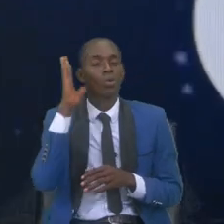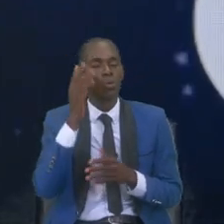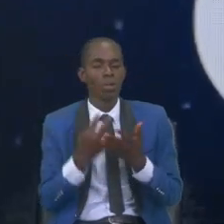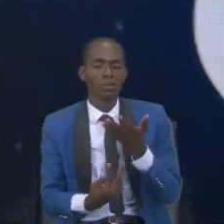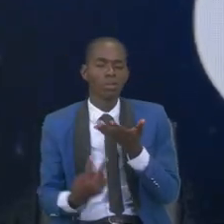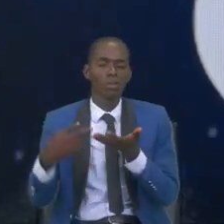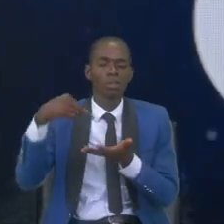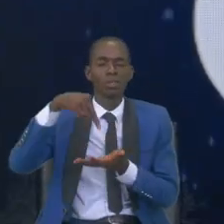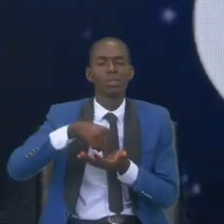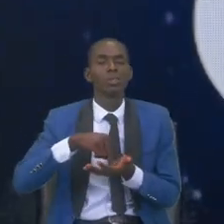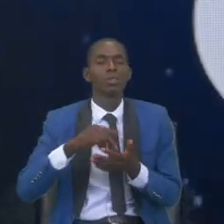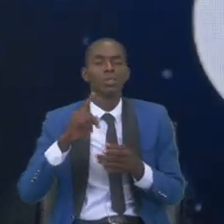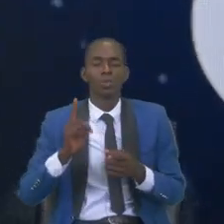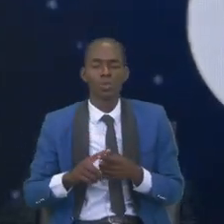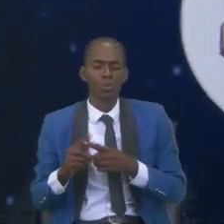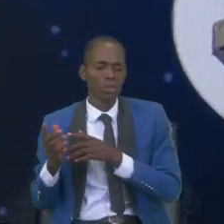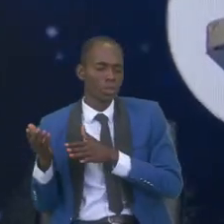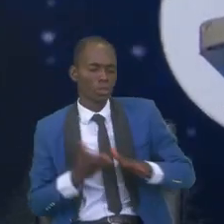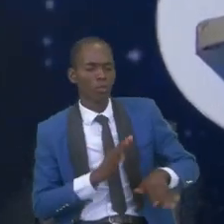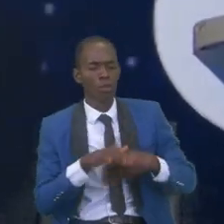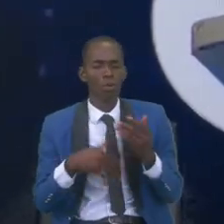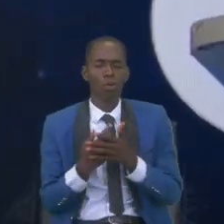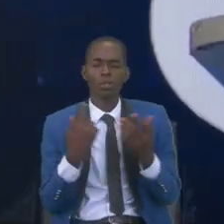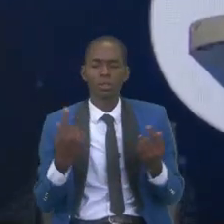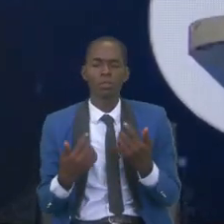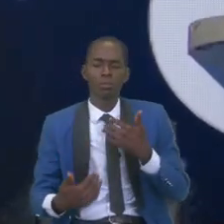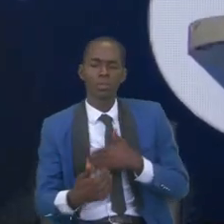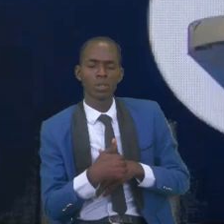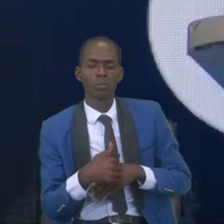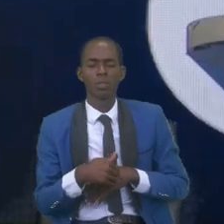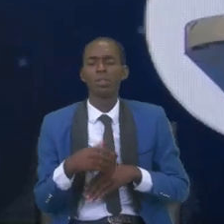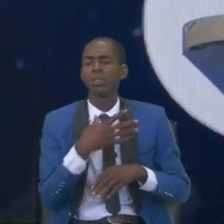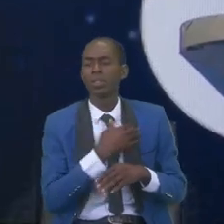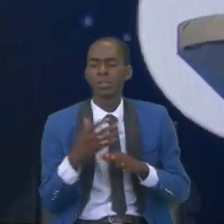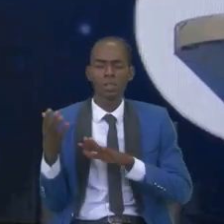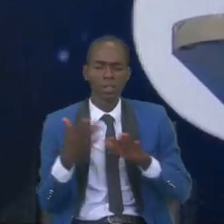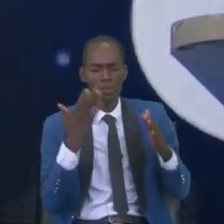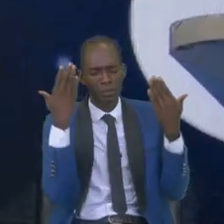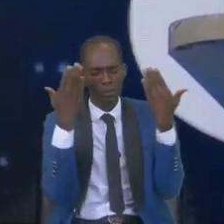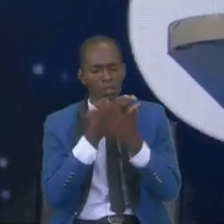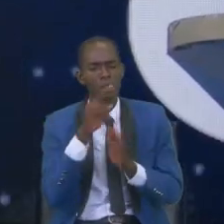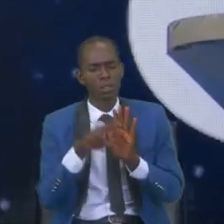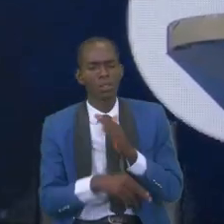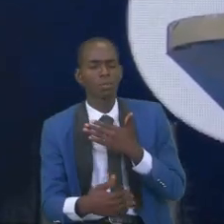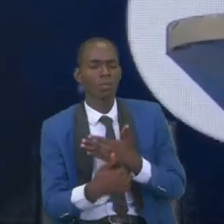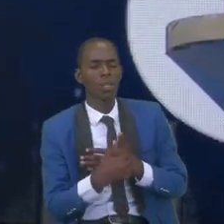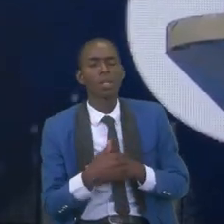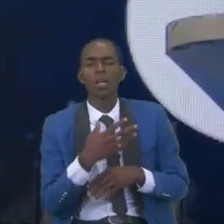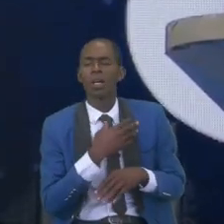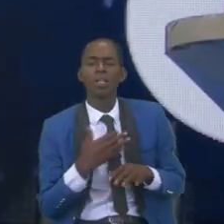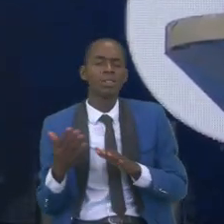to leave all their sins behind and leave darkness behind and leave